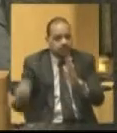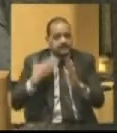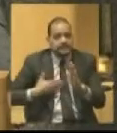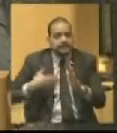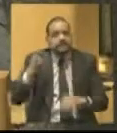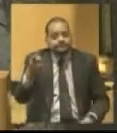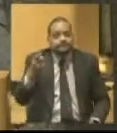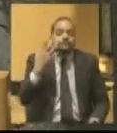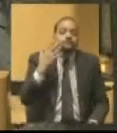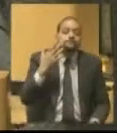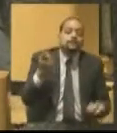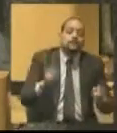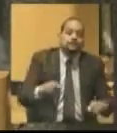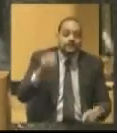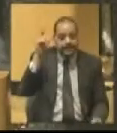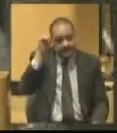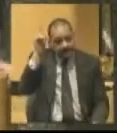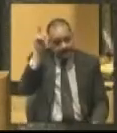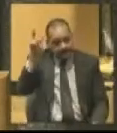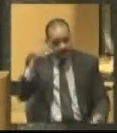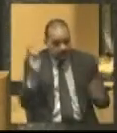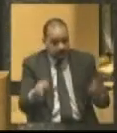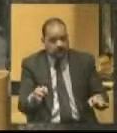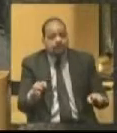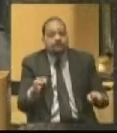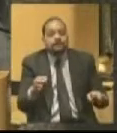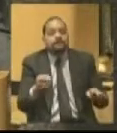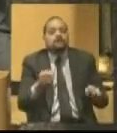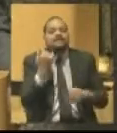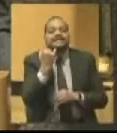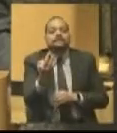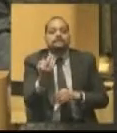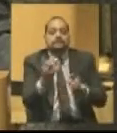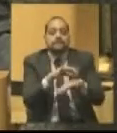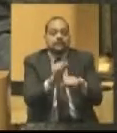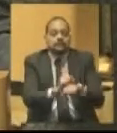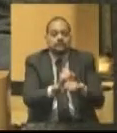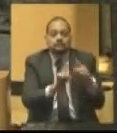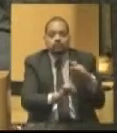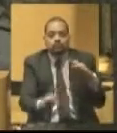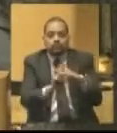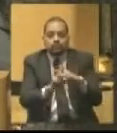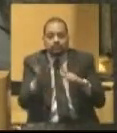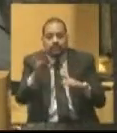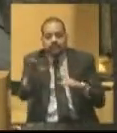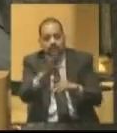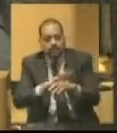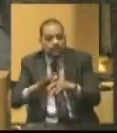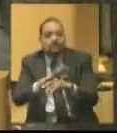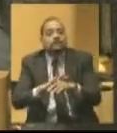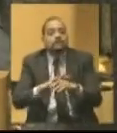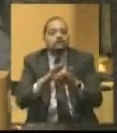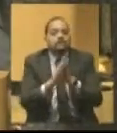control, Lincoln ordered the general to emancipate rebel-owned slaves coming within his lines as the law required.